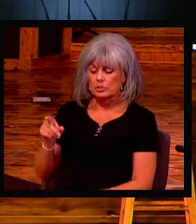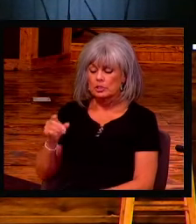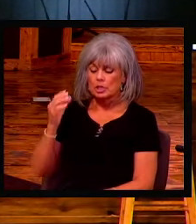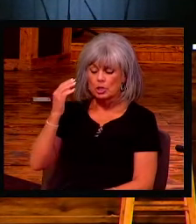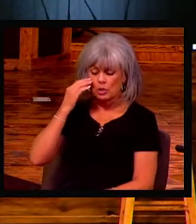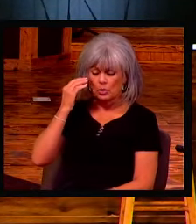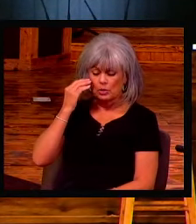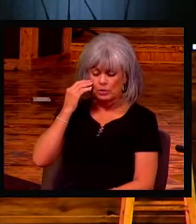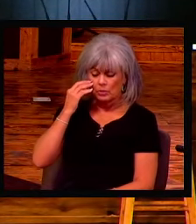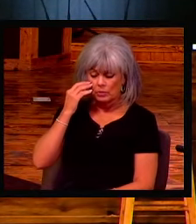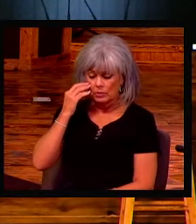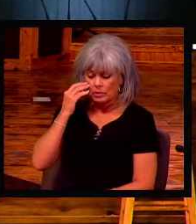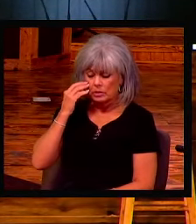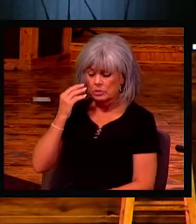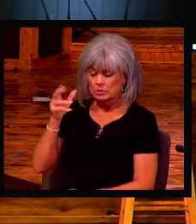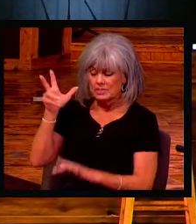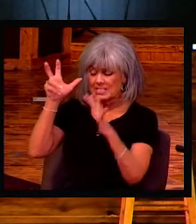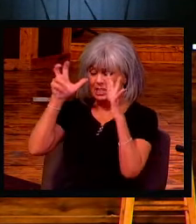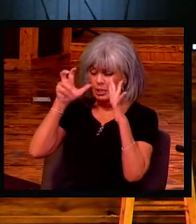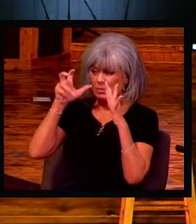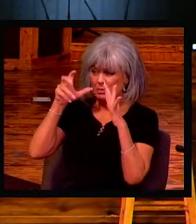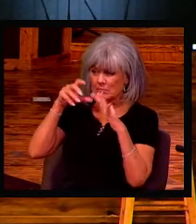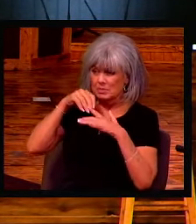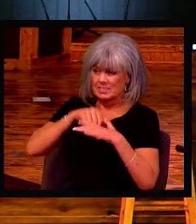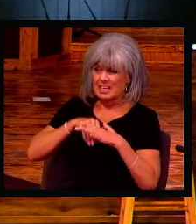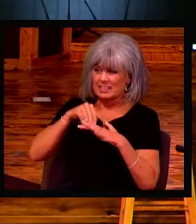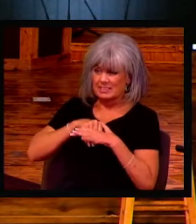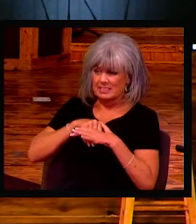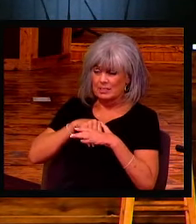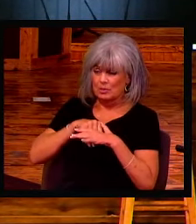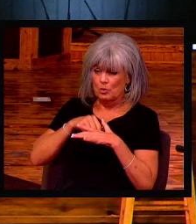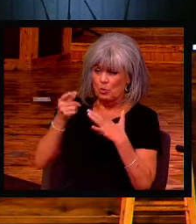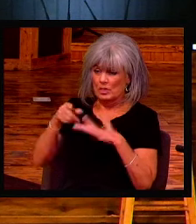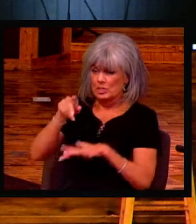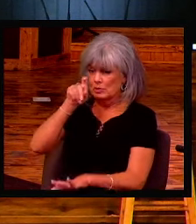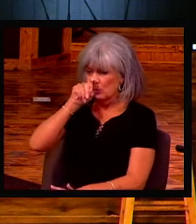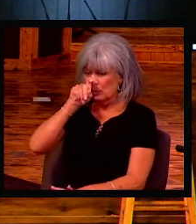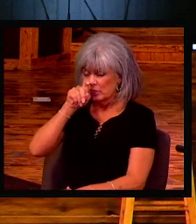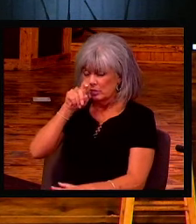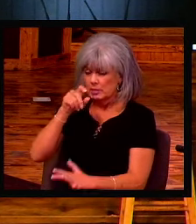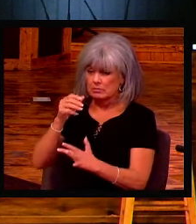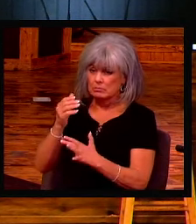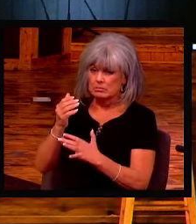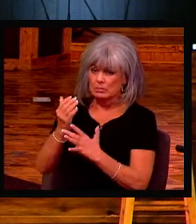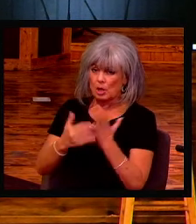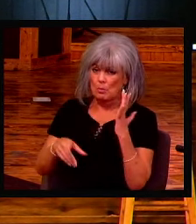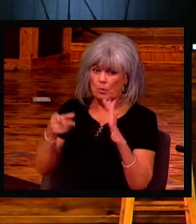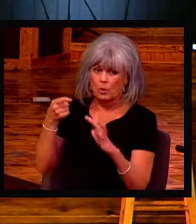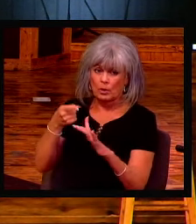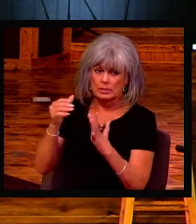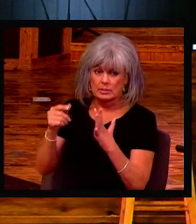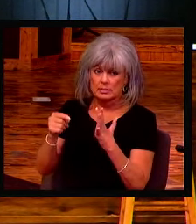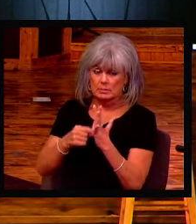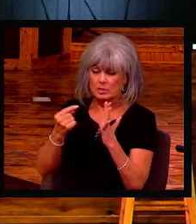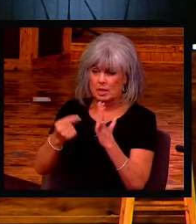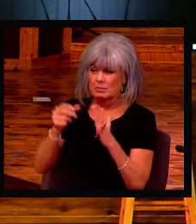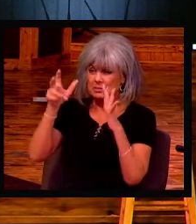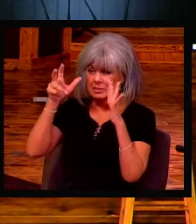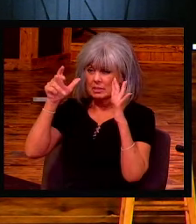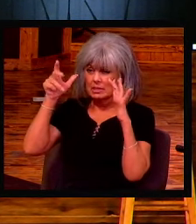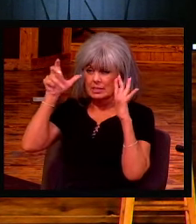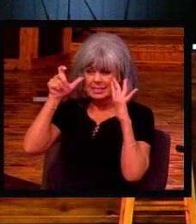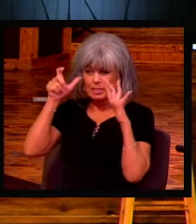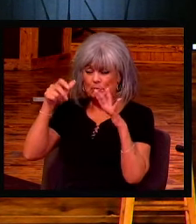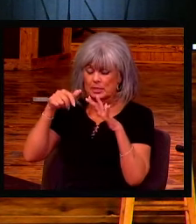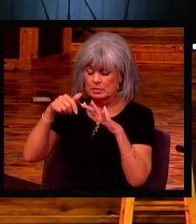knew she was demon possessed when she was a witch, at least at some point in time, and that sometimes the demons inside her would tell her to